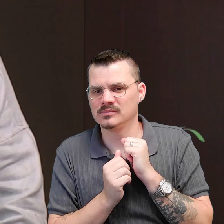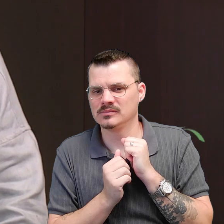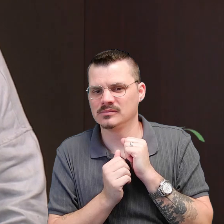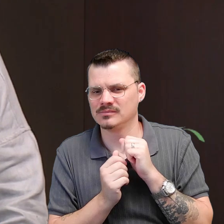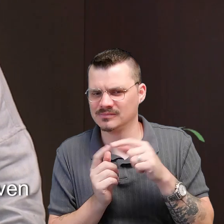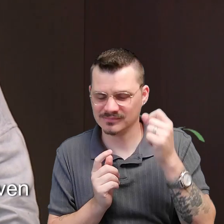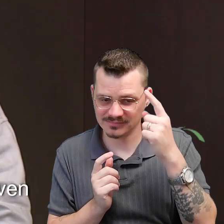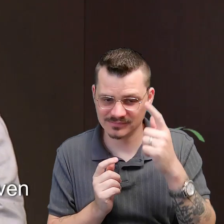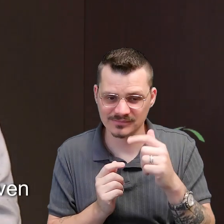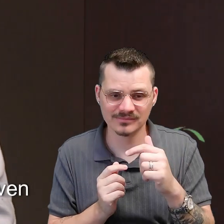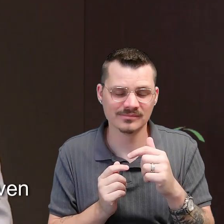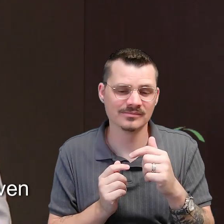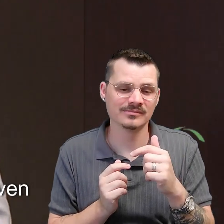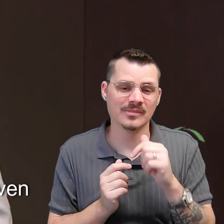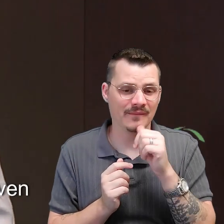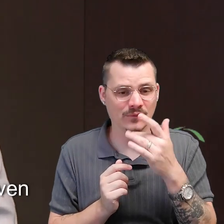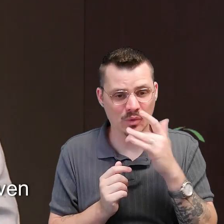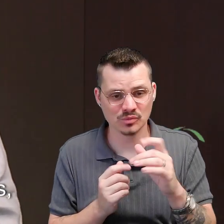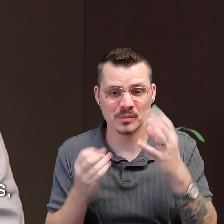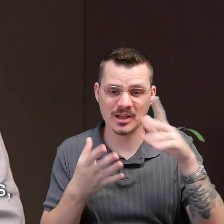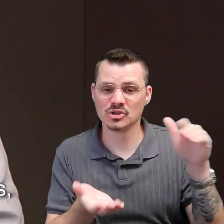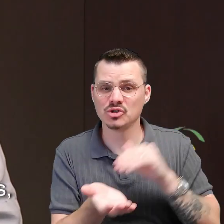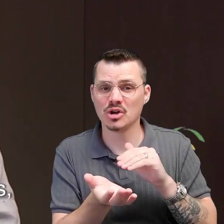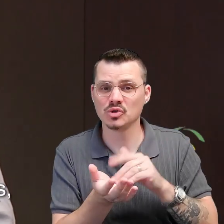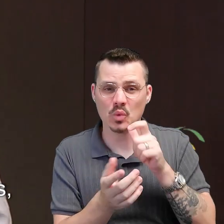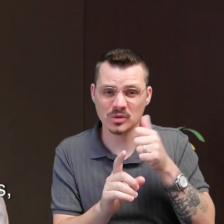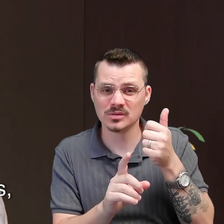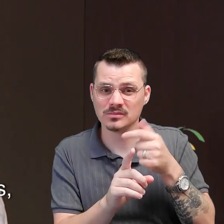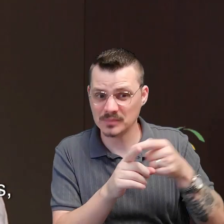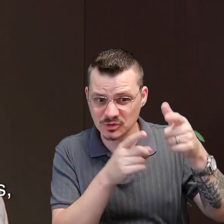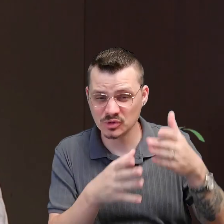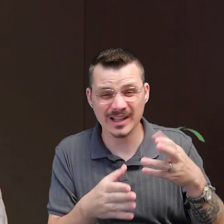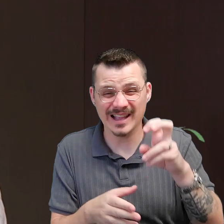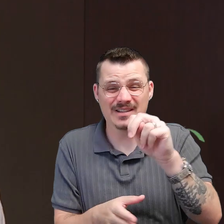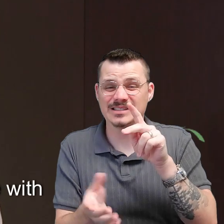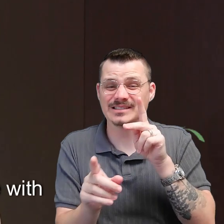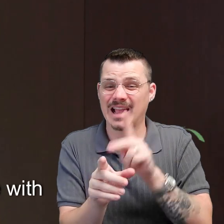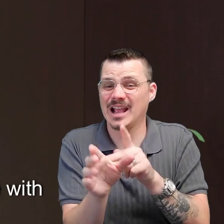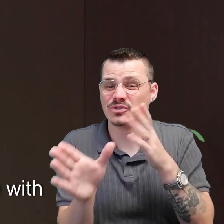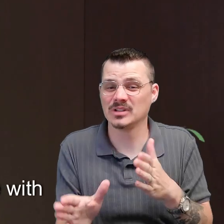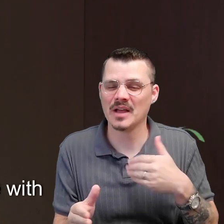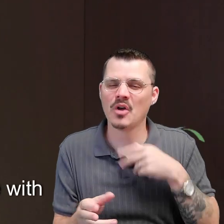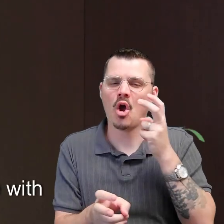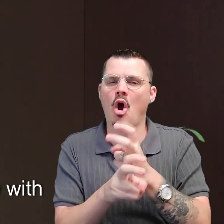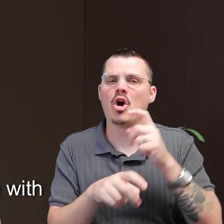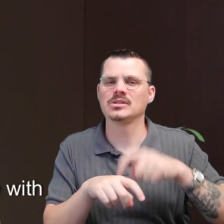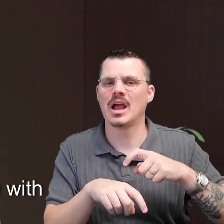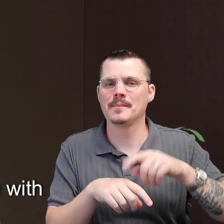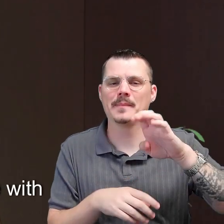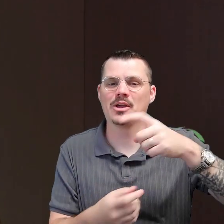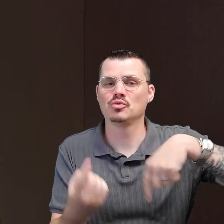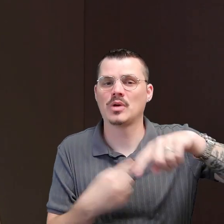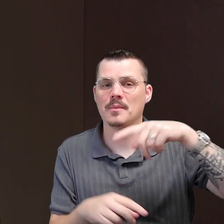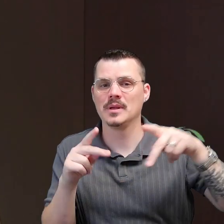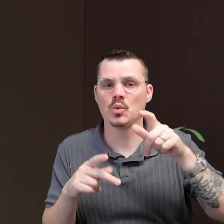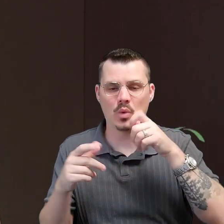Unfortunately, doctors in other specialties, and even many doctors who are psychiatrists, have a hard time being around people